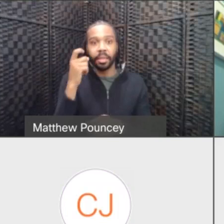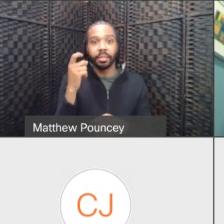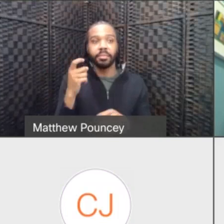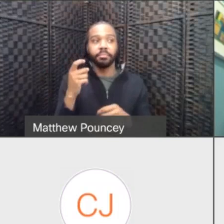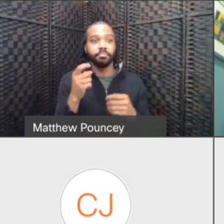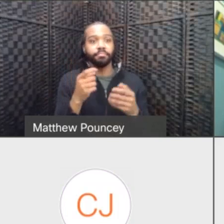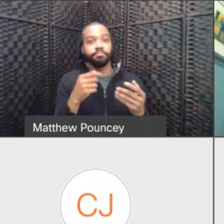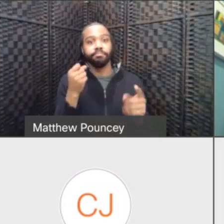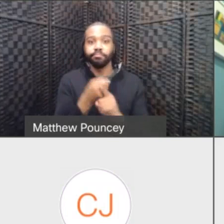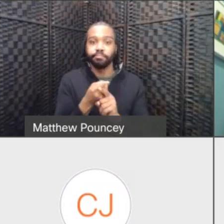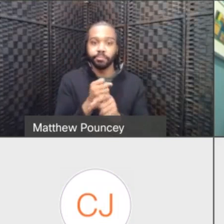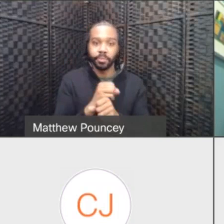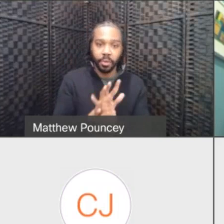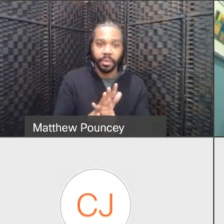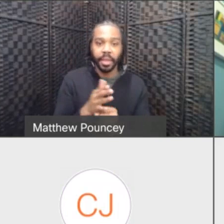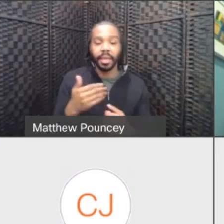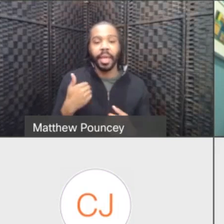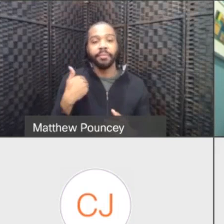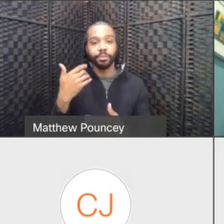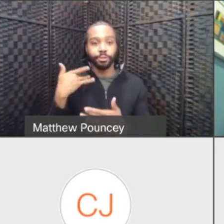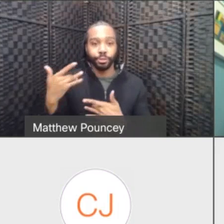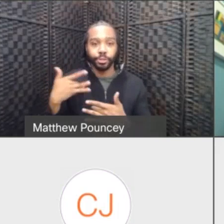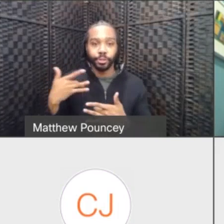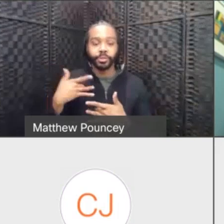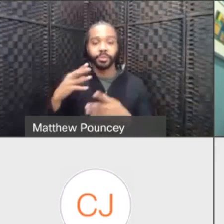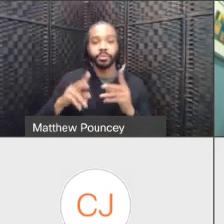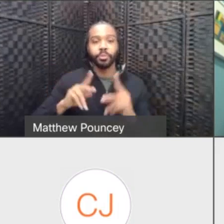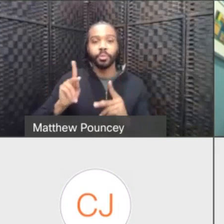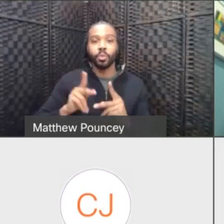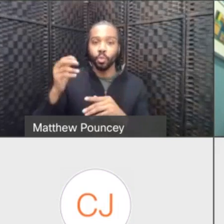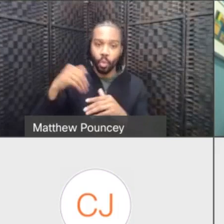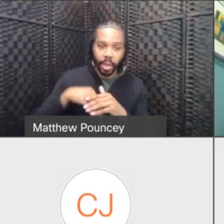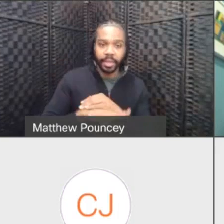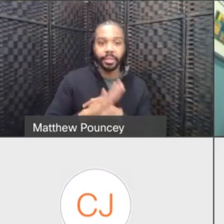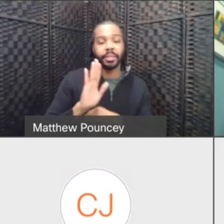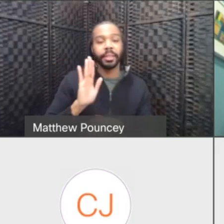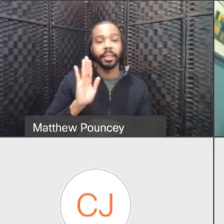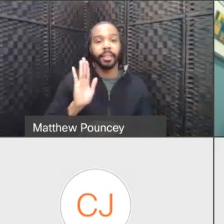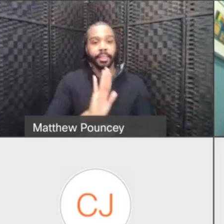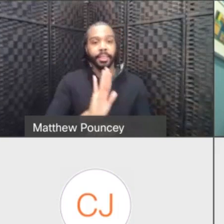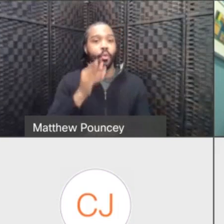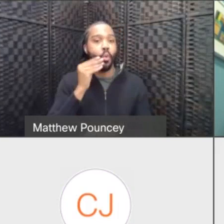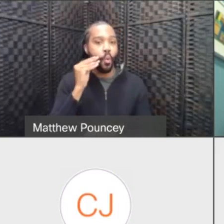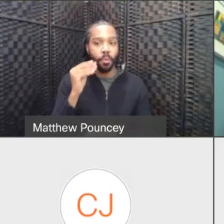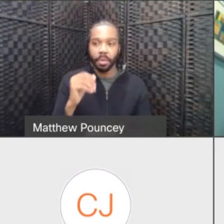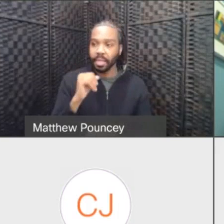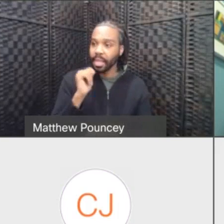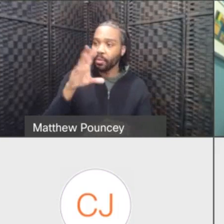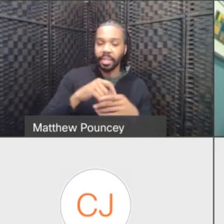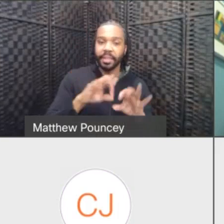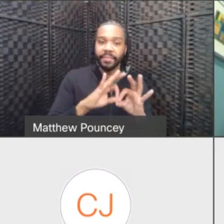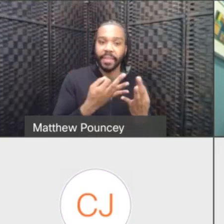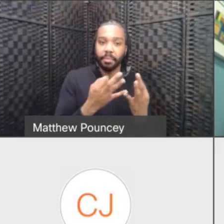health emergency, had concerns about people coming into their home who were not a part of their family circle.